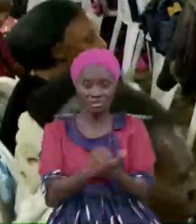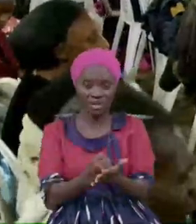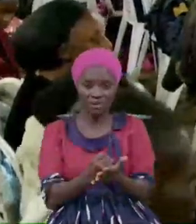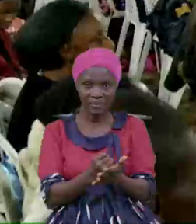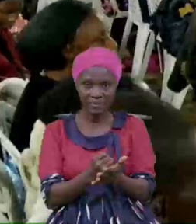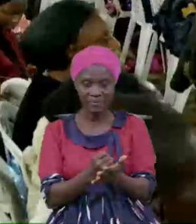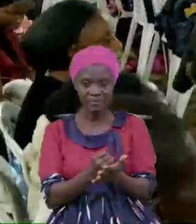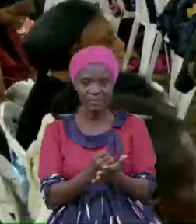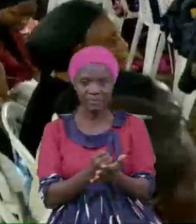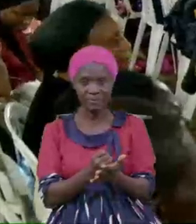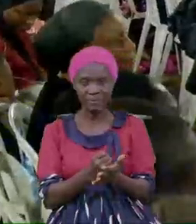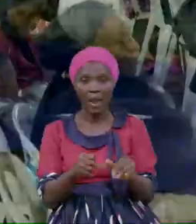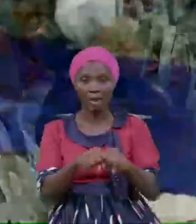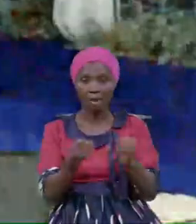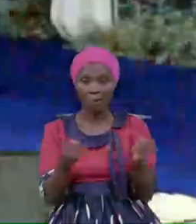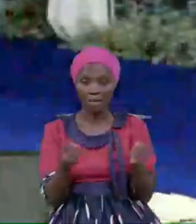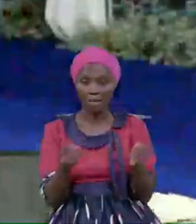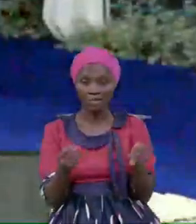Broken.